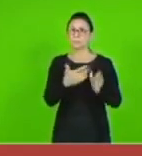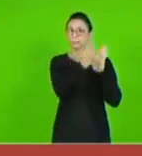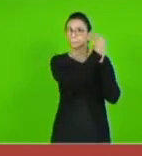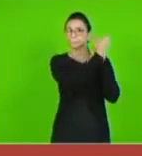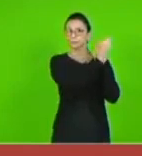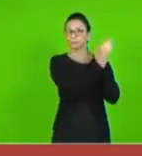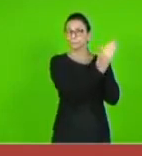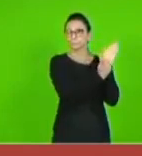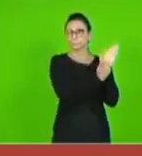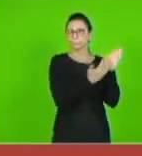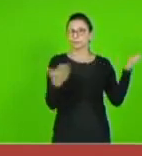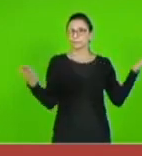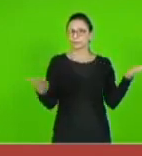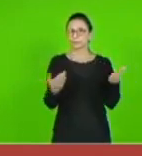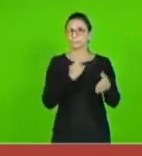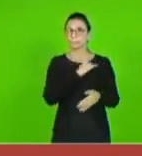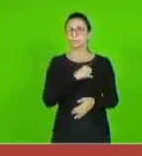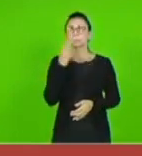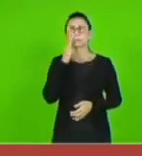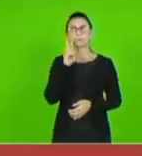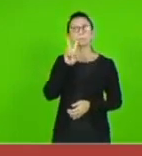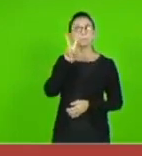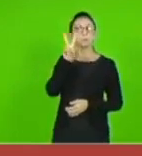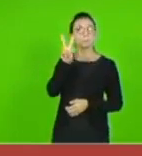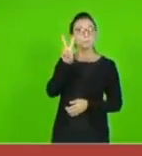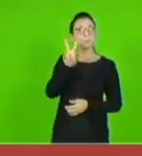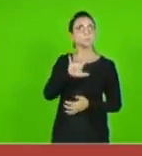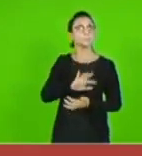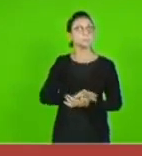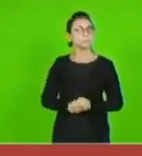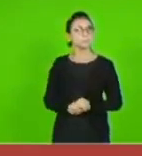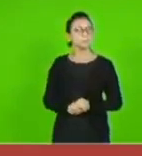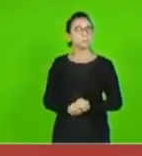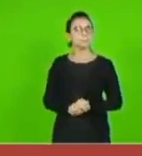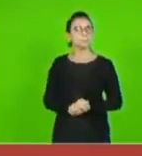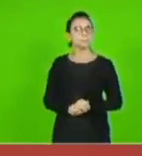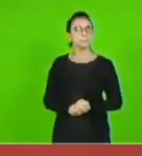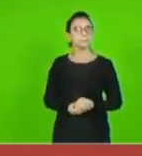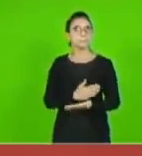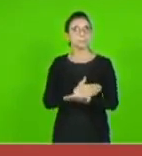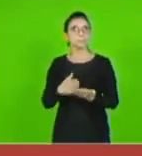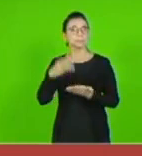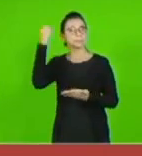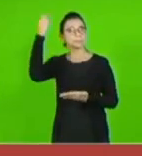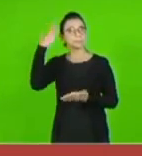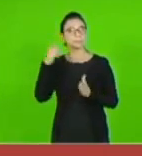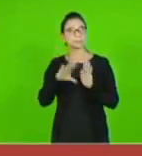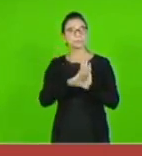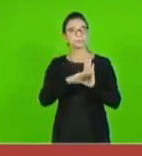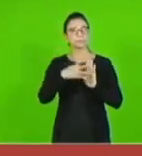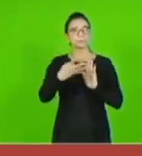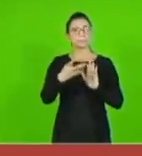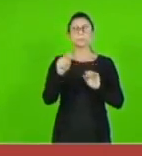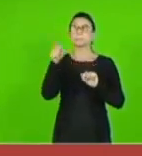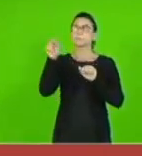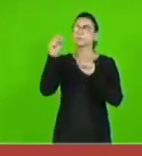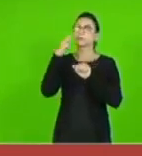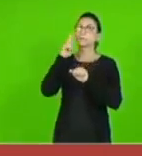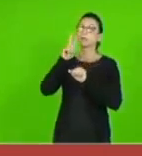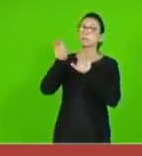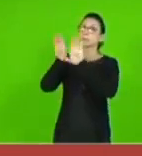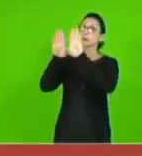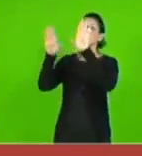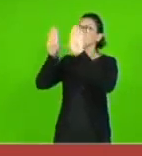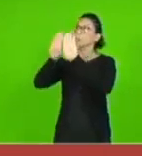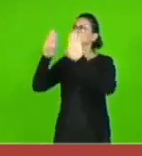what's written in the Bible is not sequenced to what is before. It's different. And he had the revelation. And in